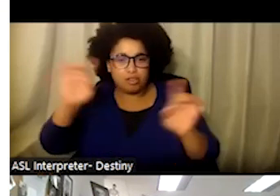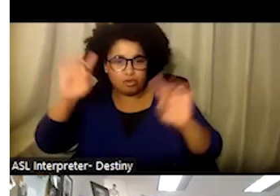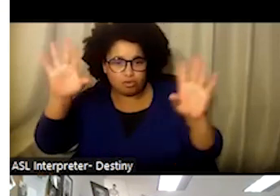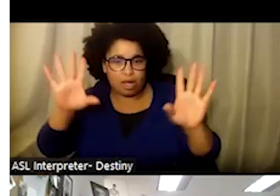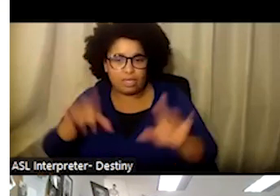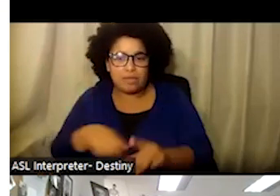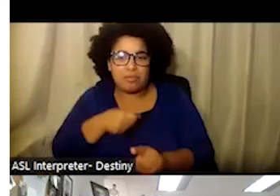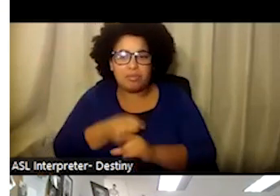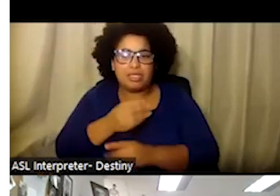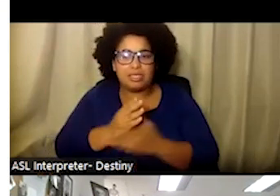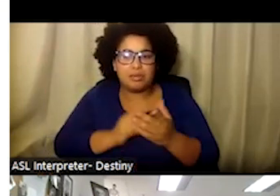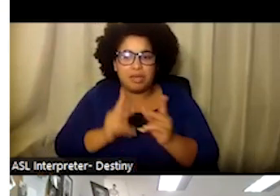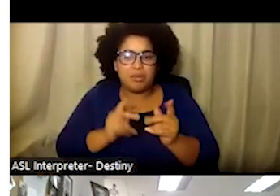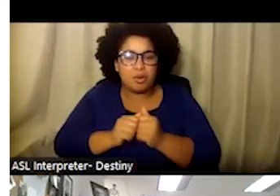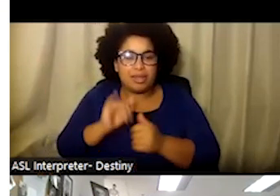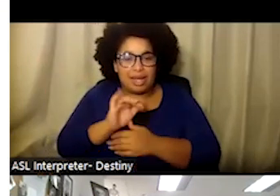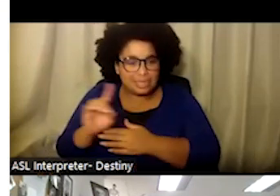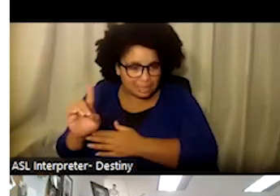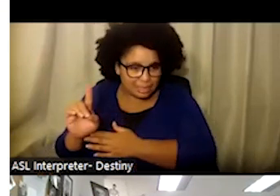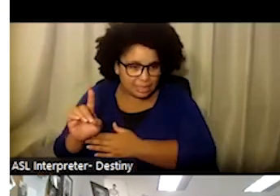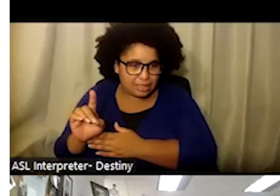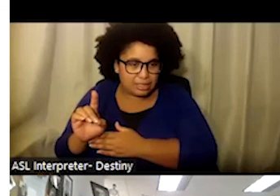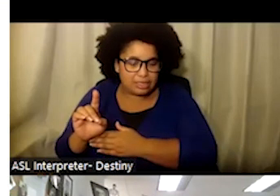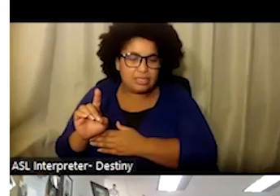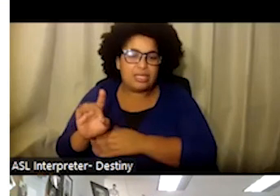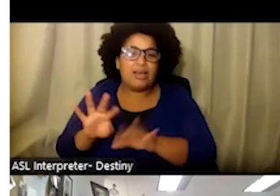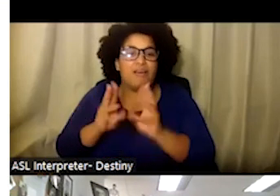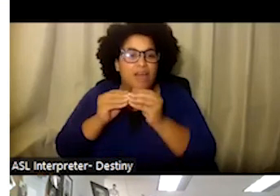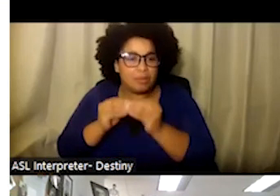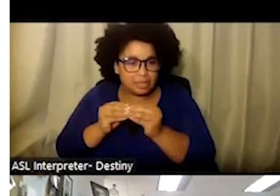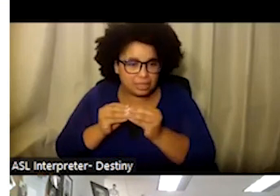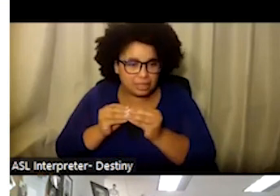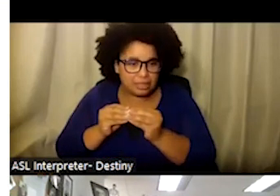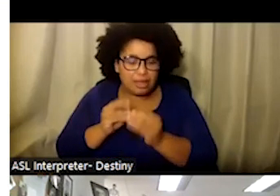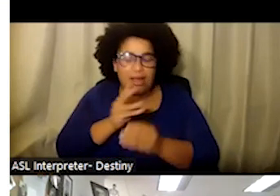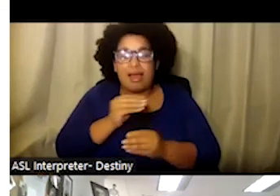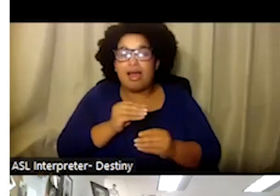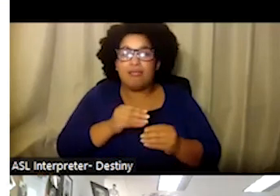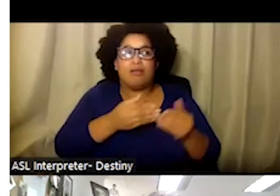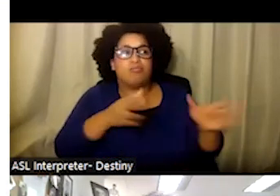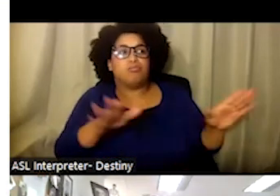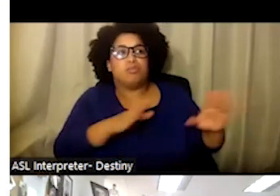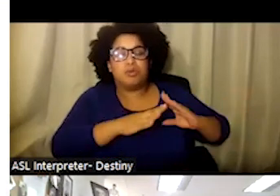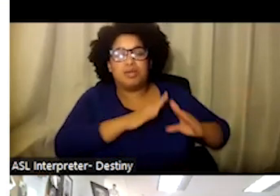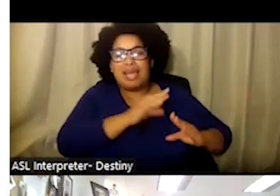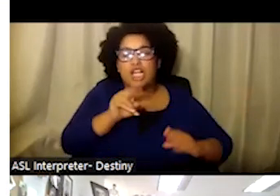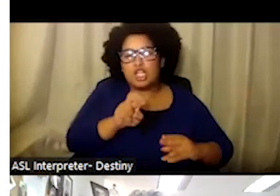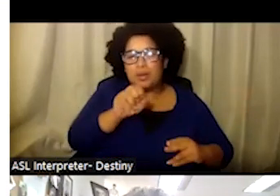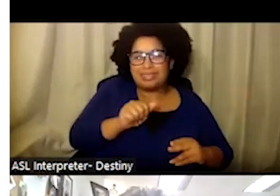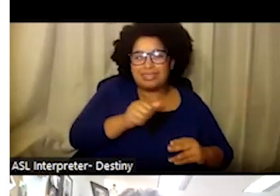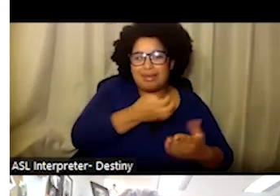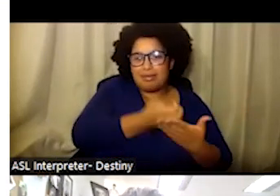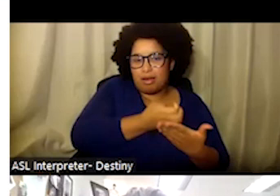on People with Intellectual Disabilities, Families, and the Community, and the U.S. economy.